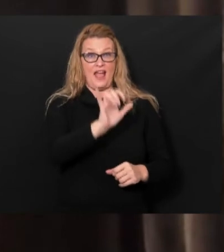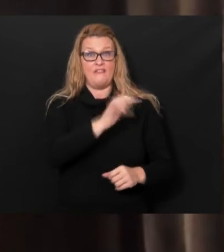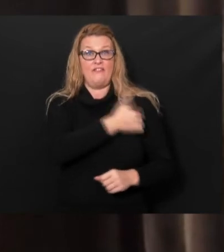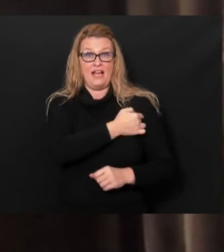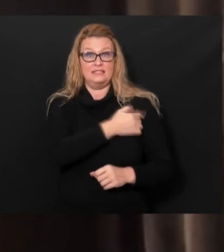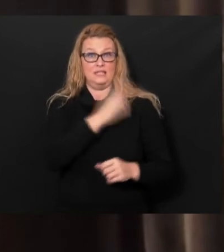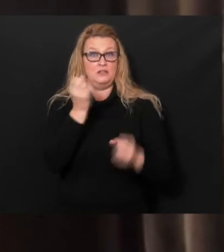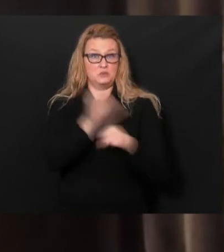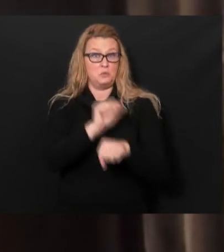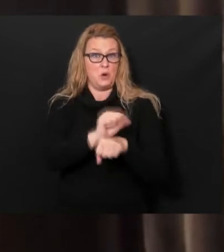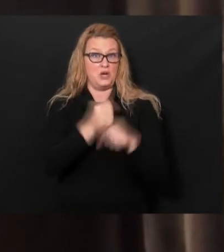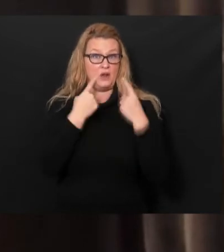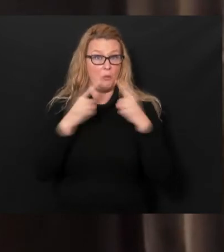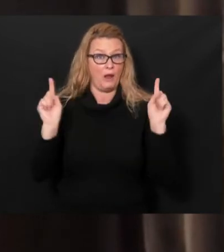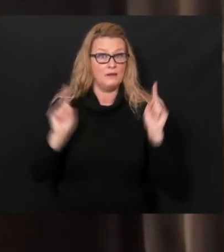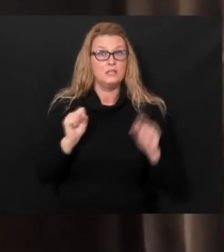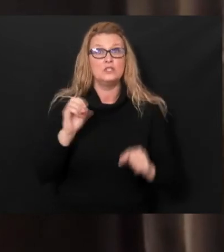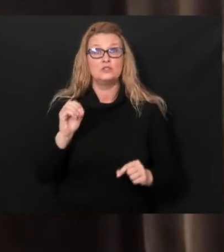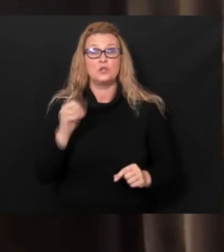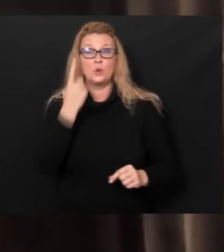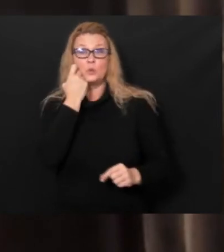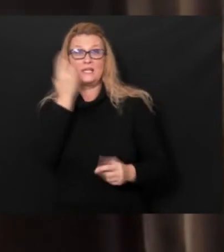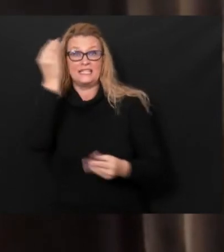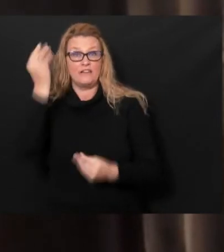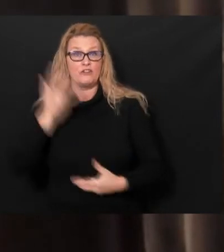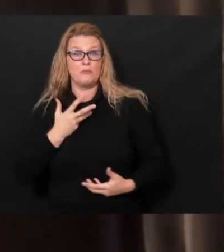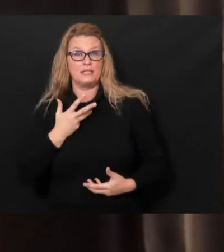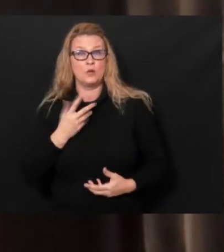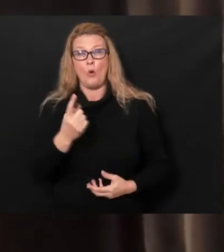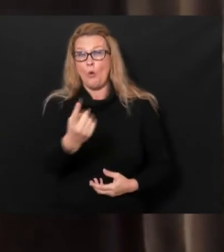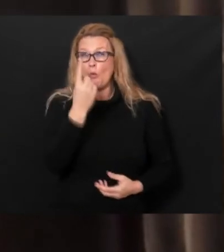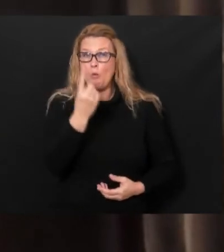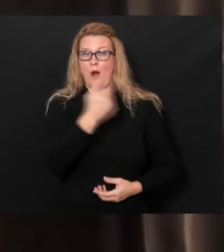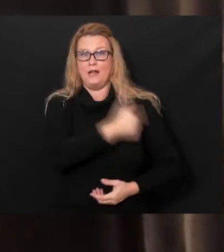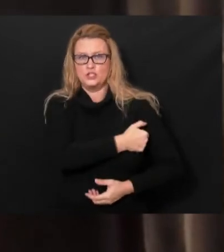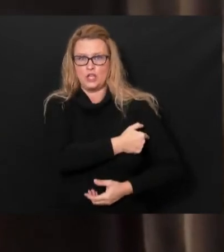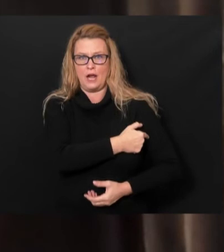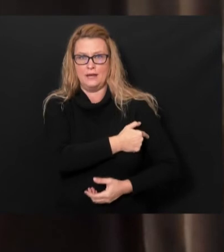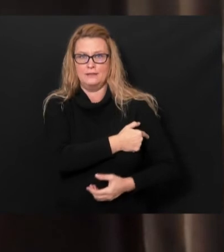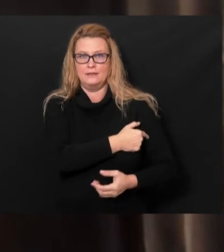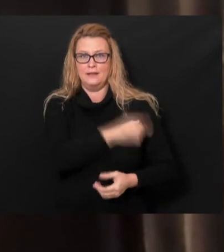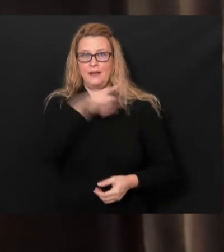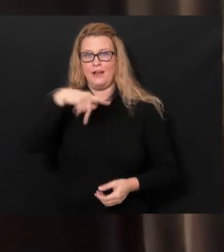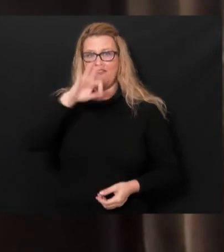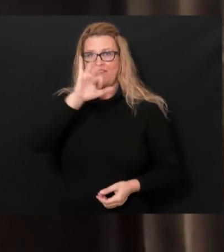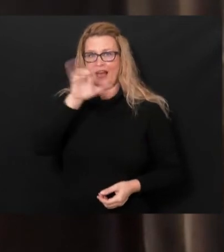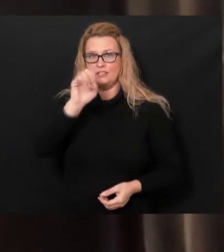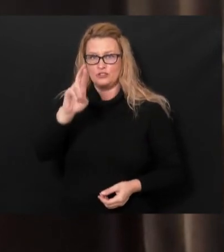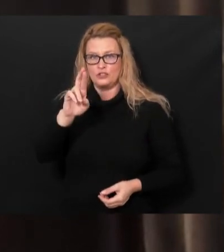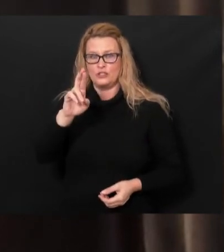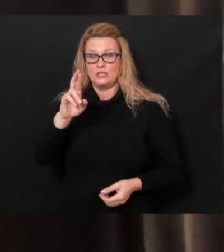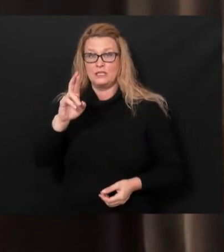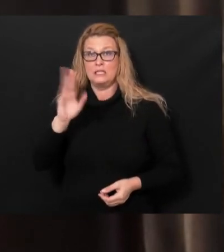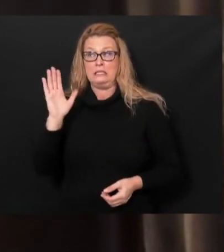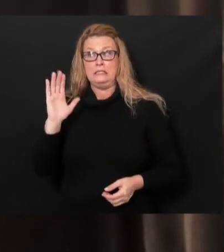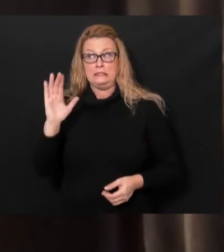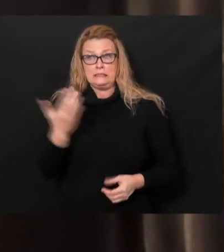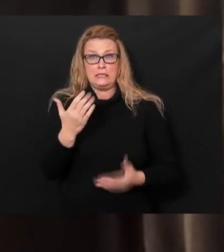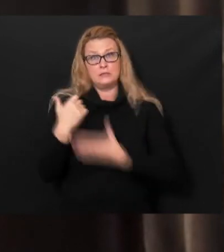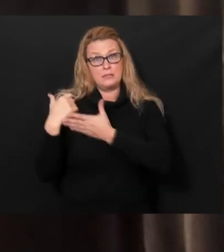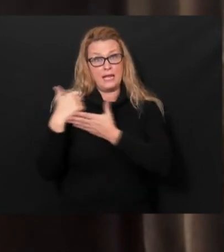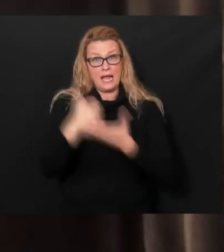said, recent data from Israel suggests that even a single dose of the Pfizer vaccine has a